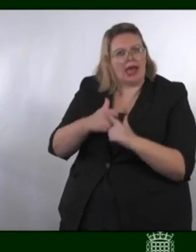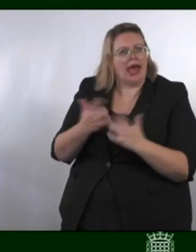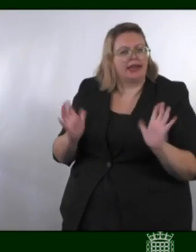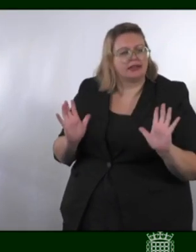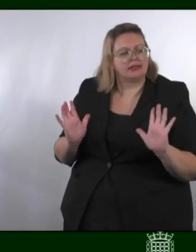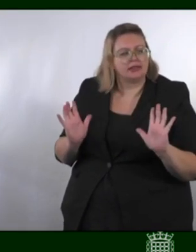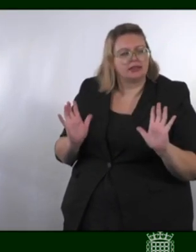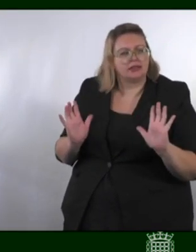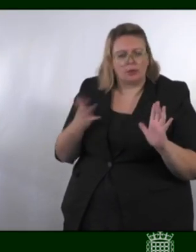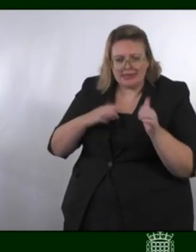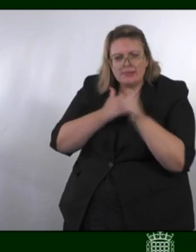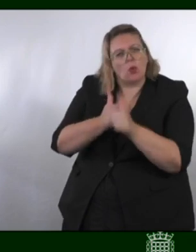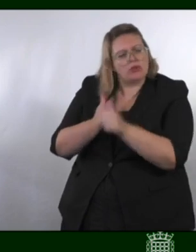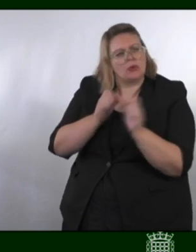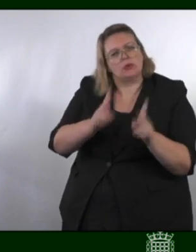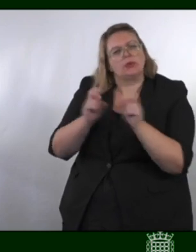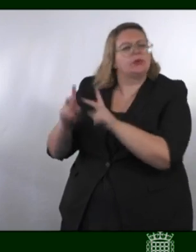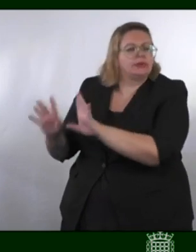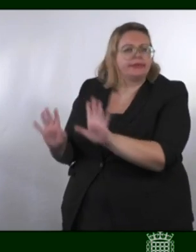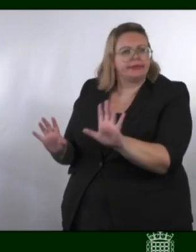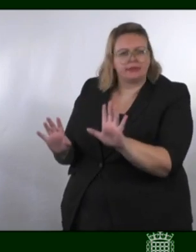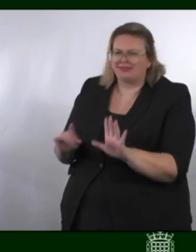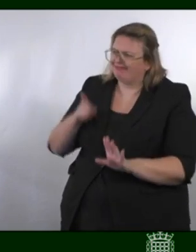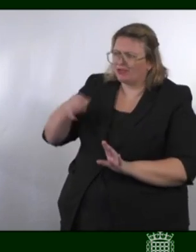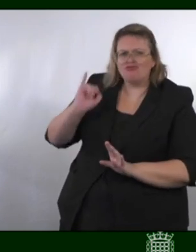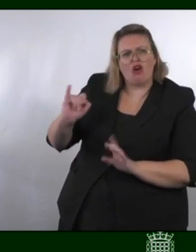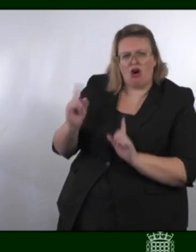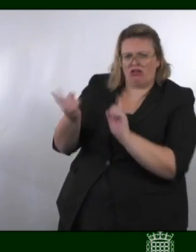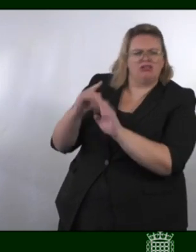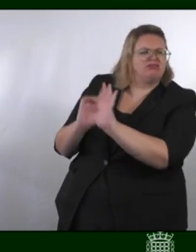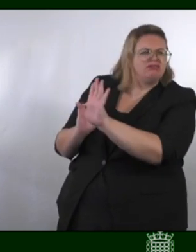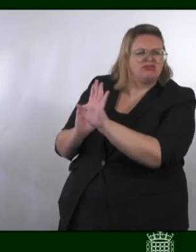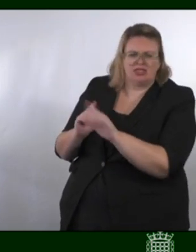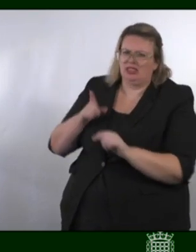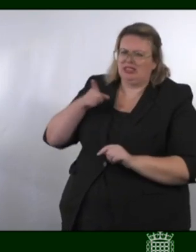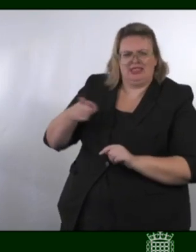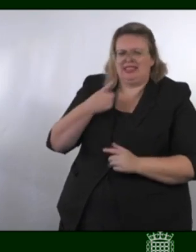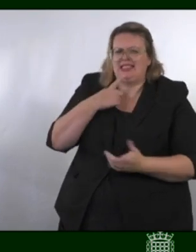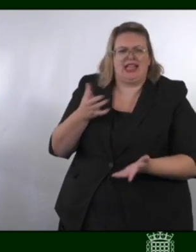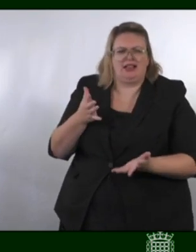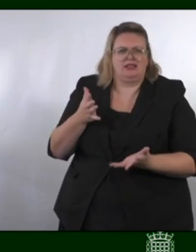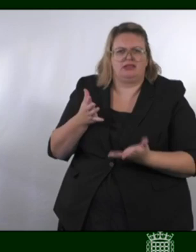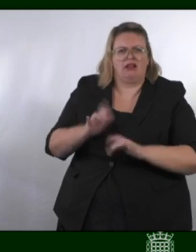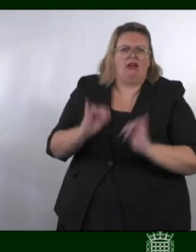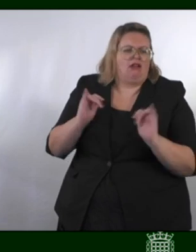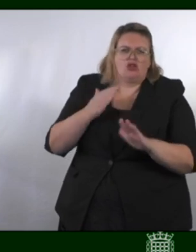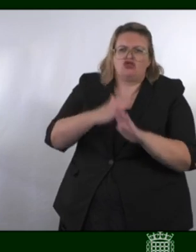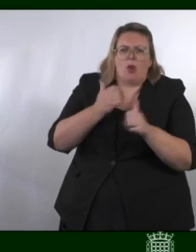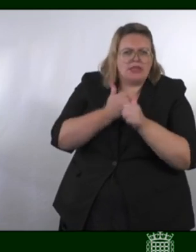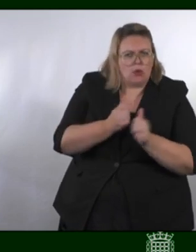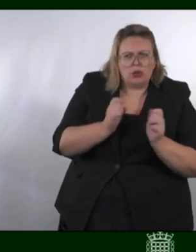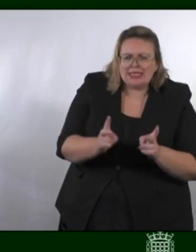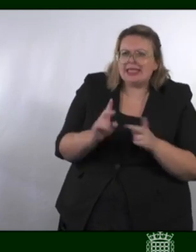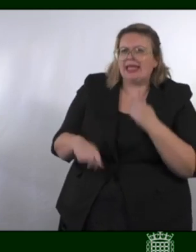have. And she is not correct in what she says about the combined impact of the job support scheme